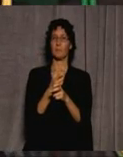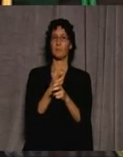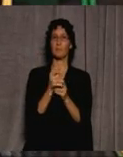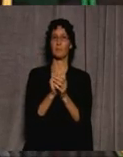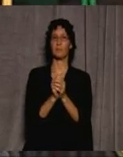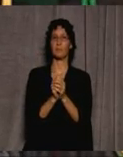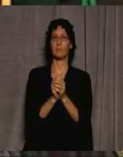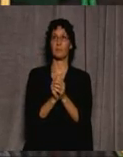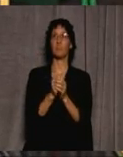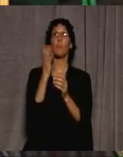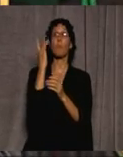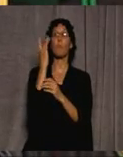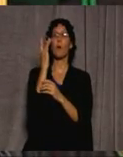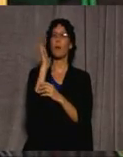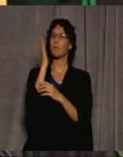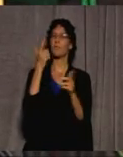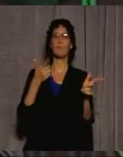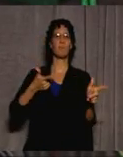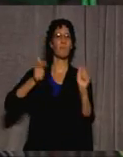going to go by.